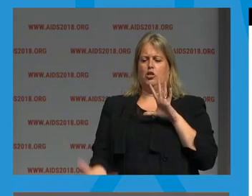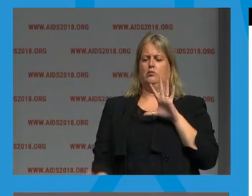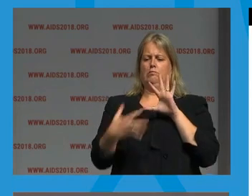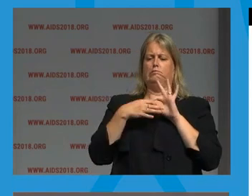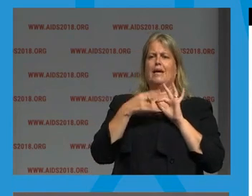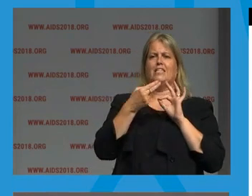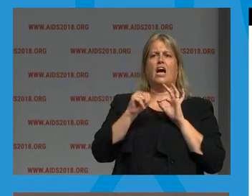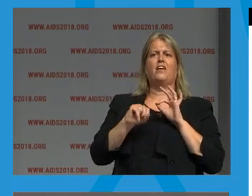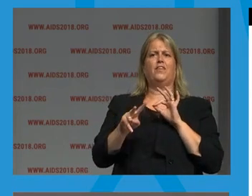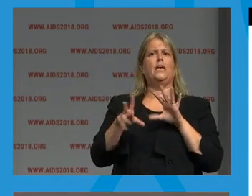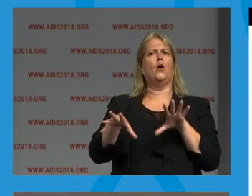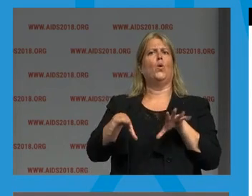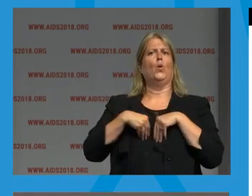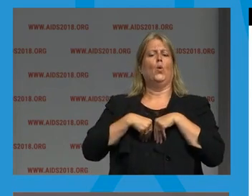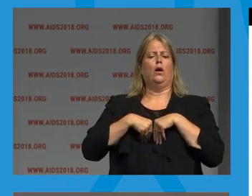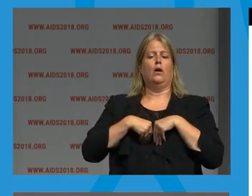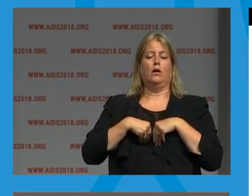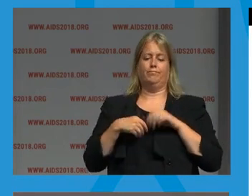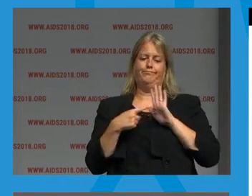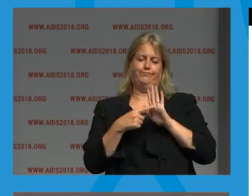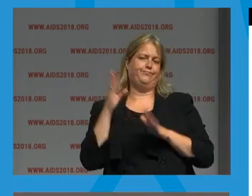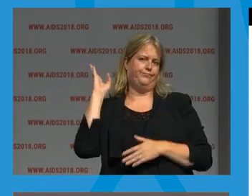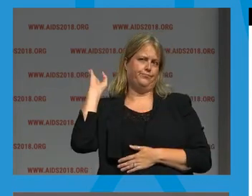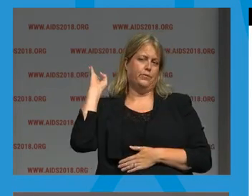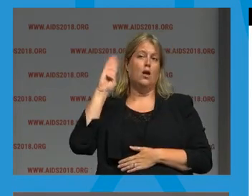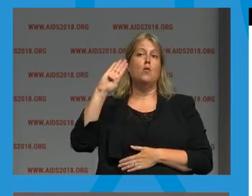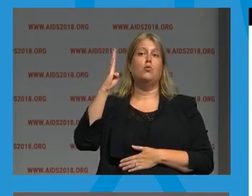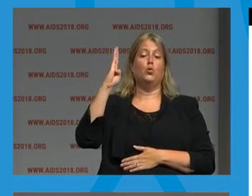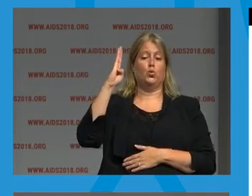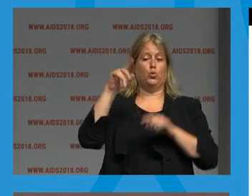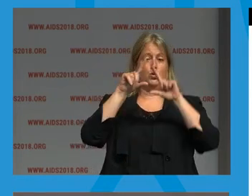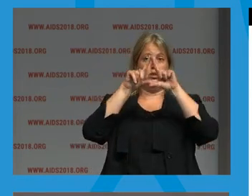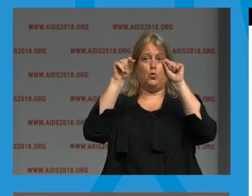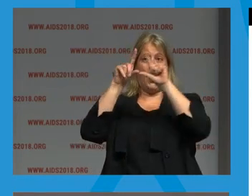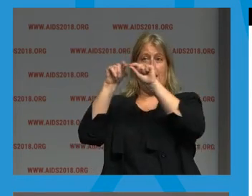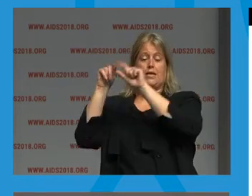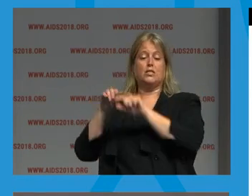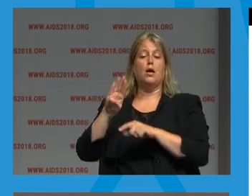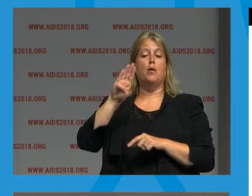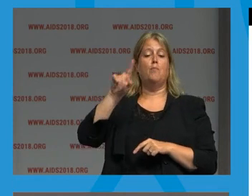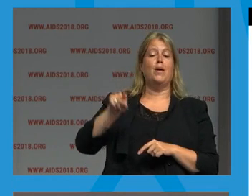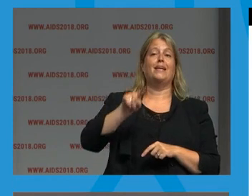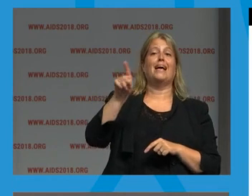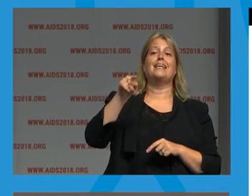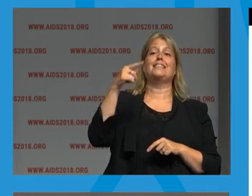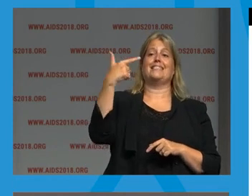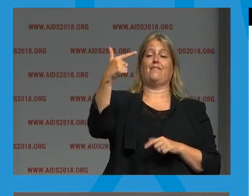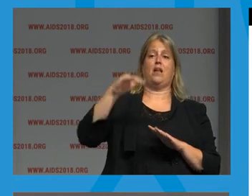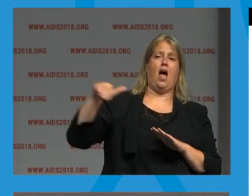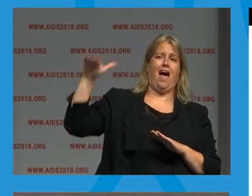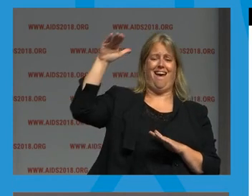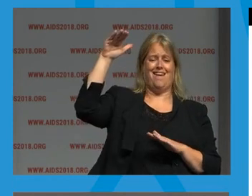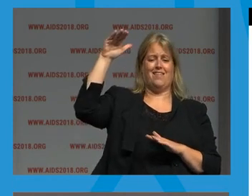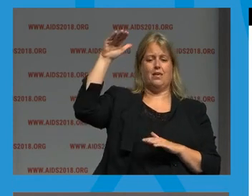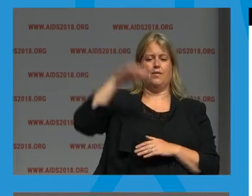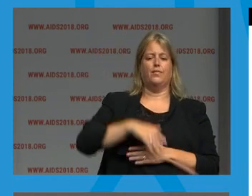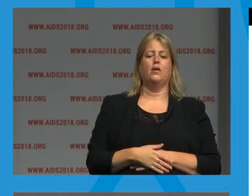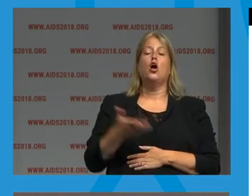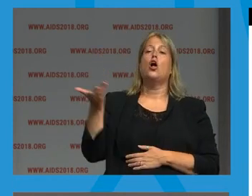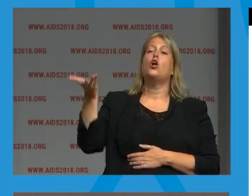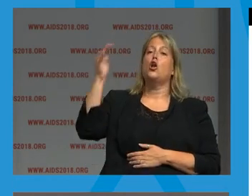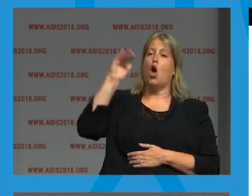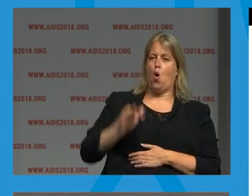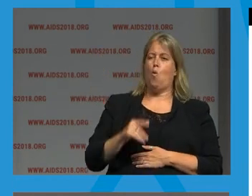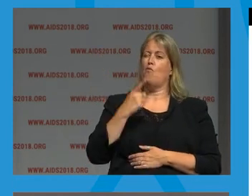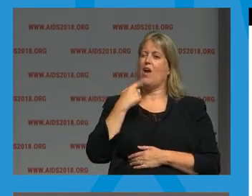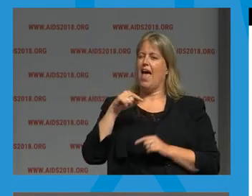HIV, as shown on this slide, where the blue squares are beta-7 high, the low beta-7 are